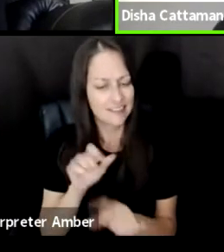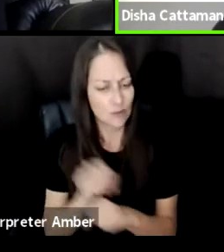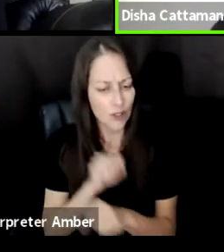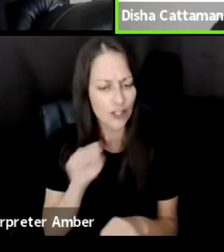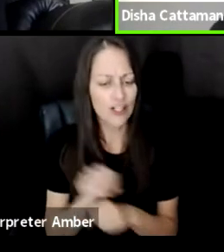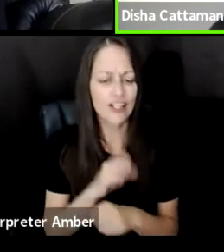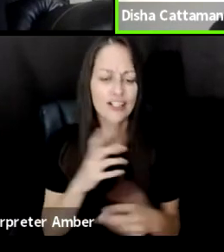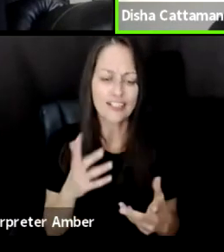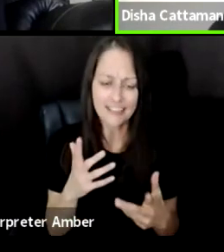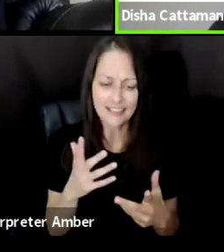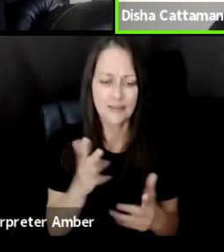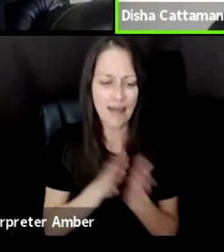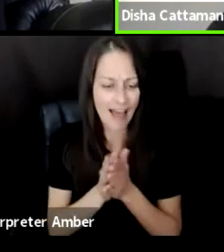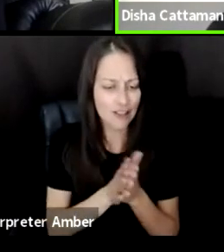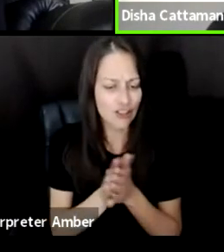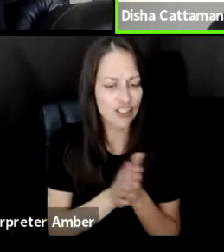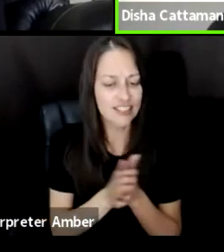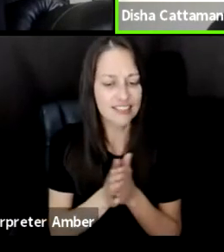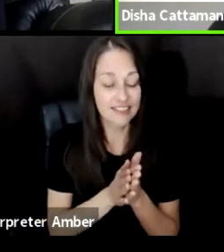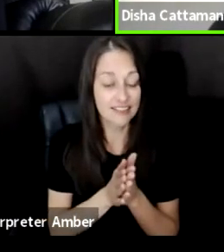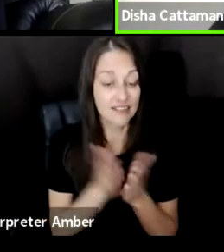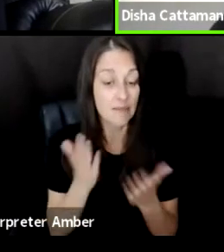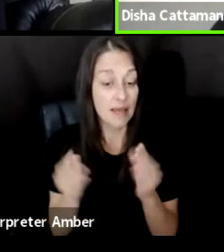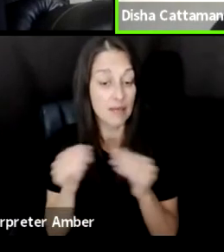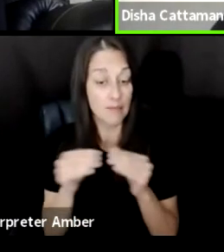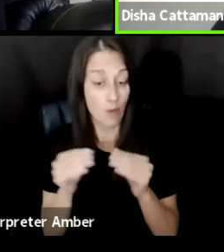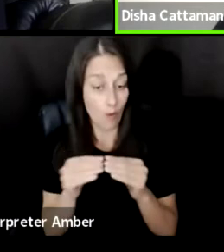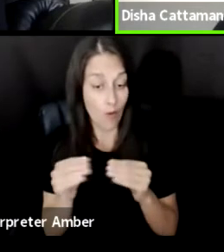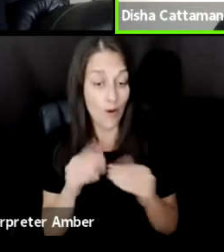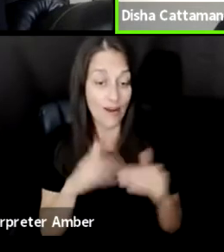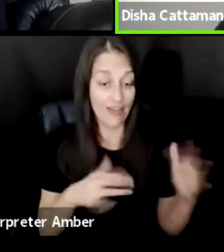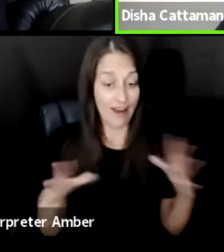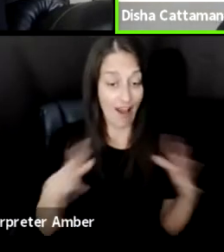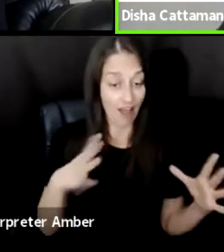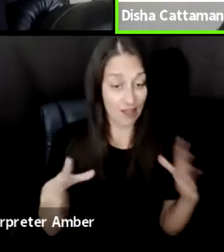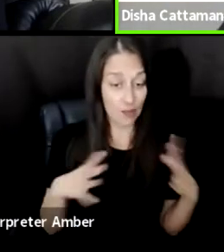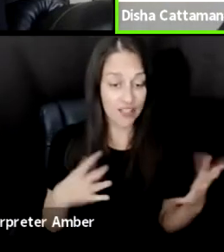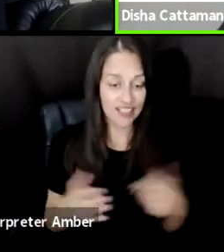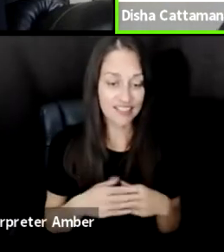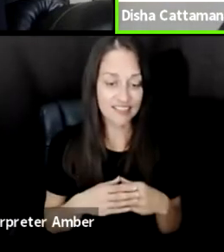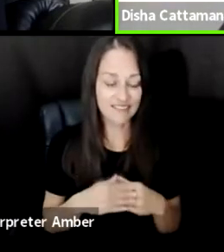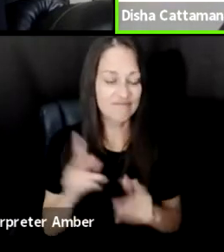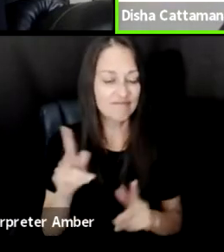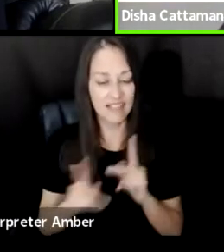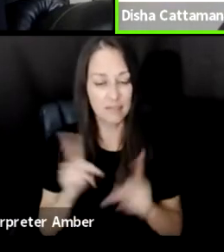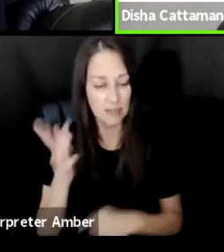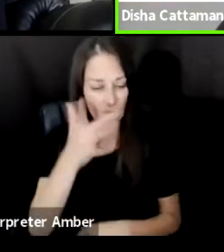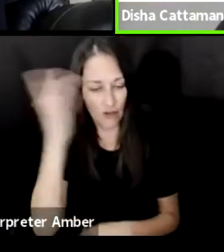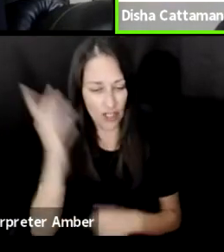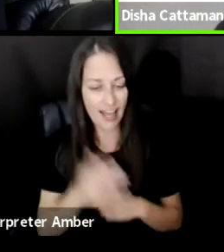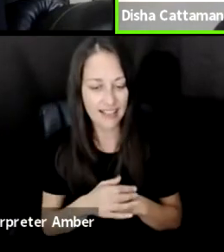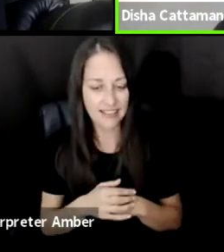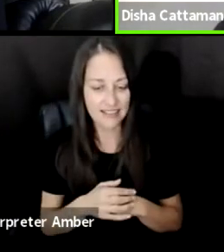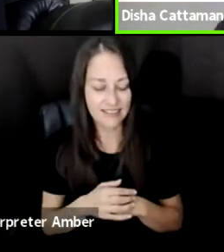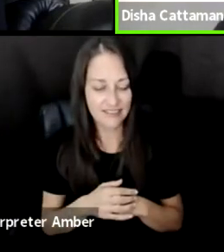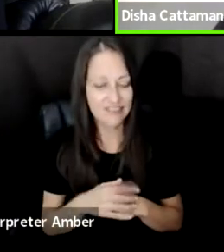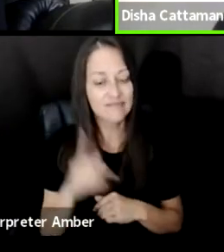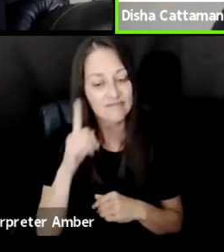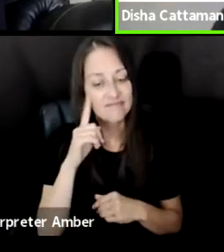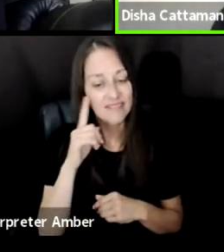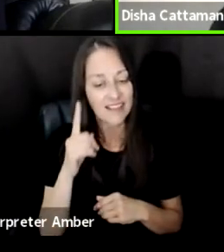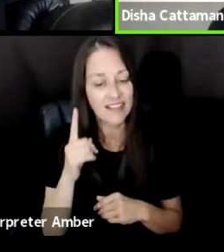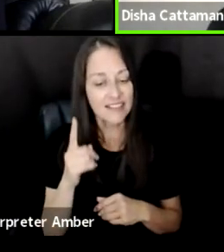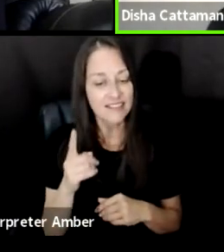it, if not more? And a lot of people are forgetting about that, and I feel like it's really important to shine a light on that than just